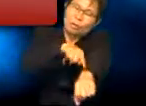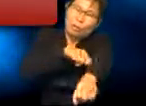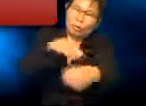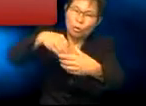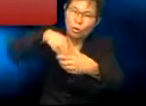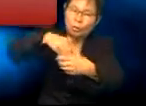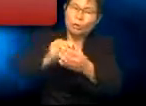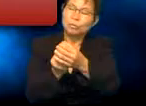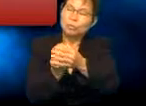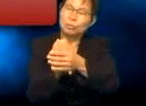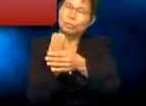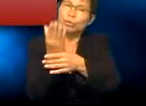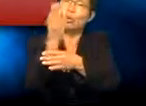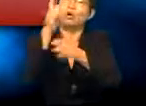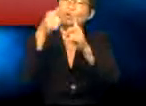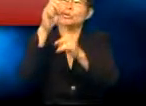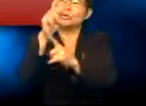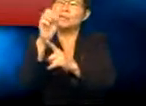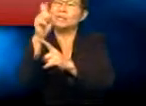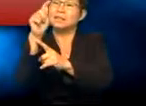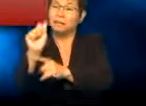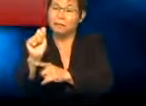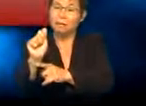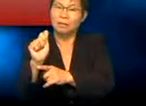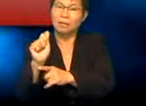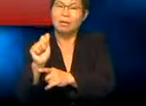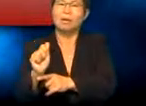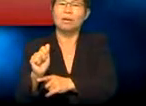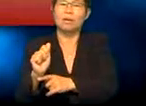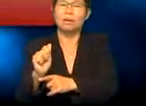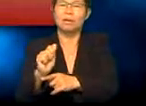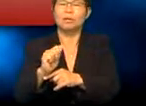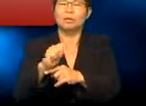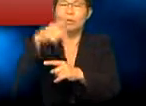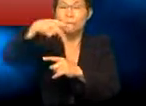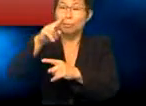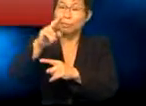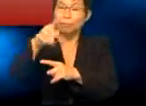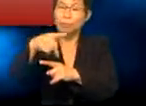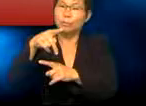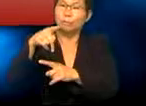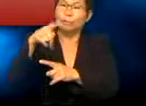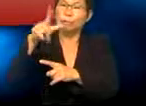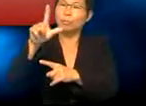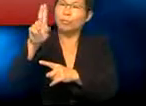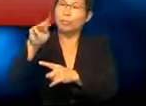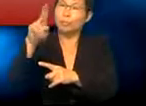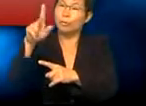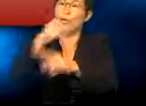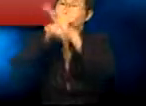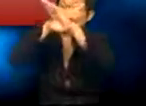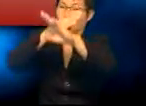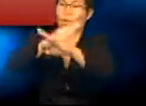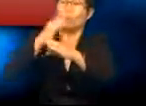pierce its way through the testa. The plumule, which has been well protected between the cotyledons,